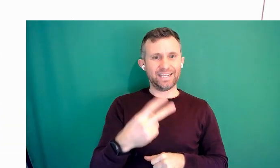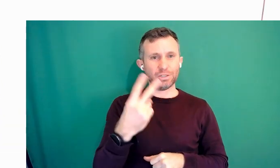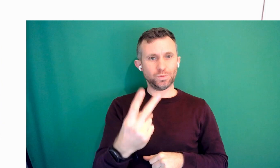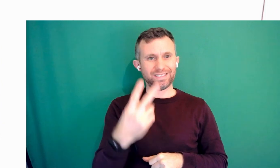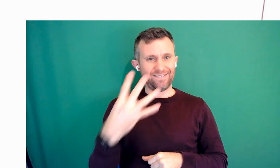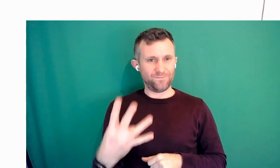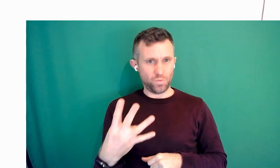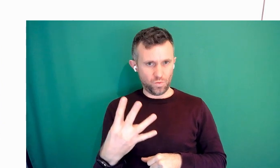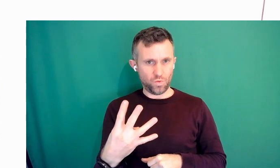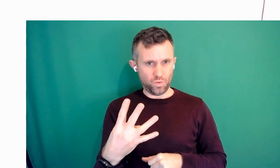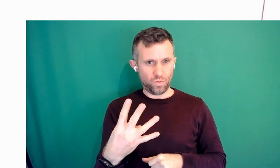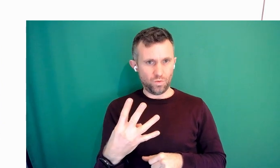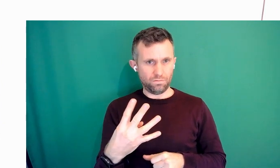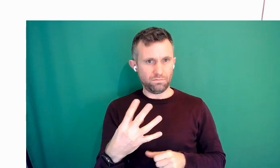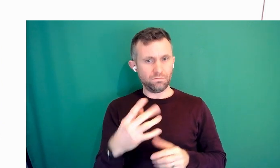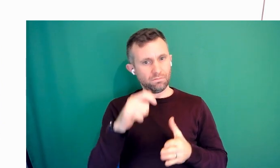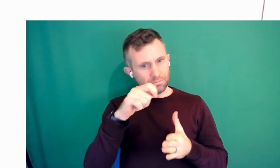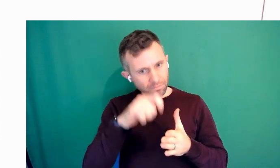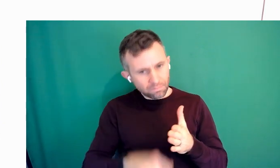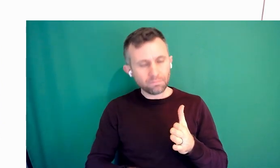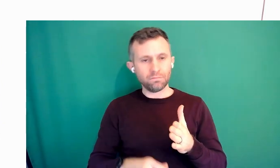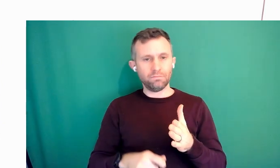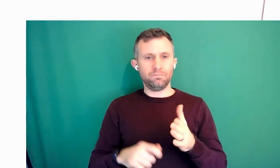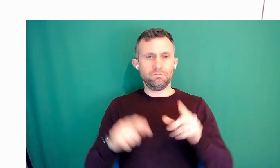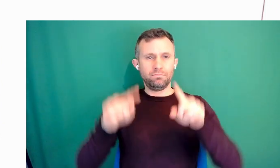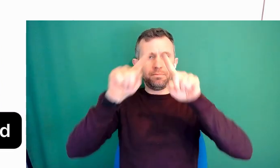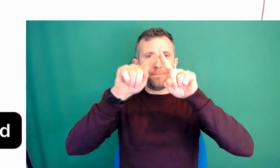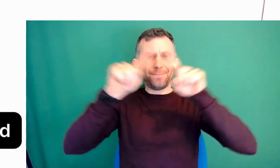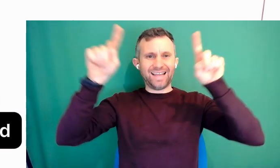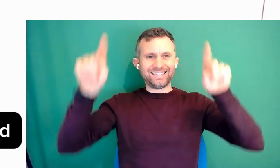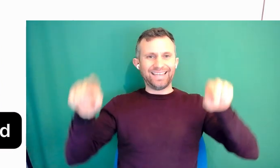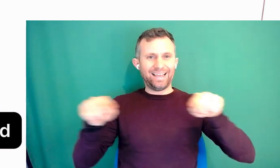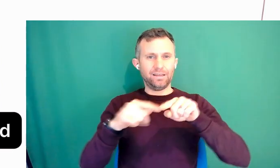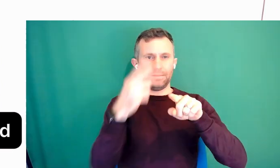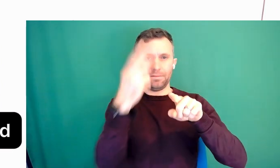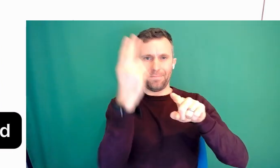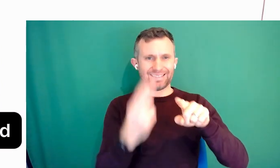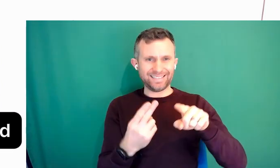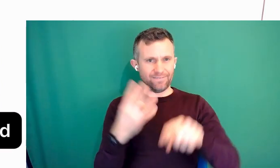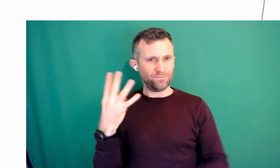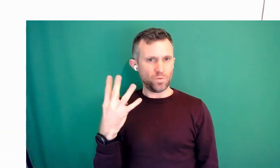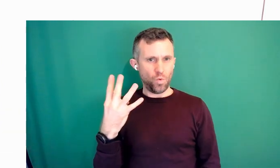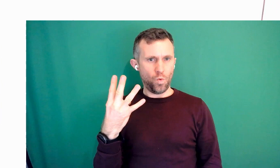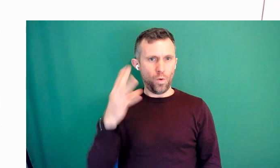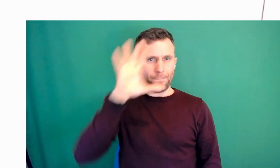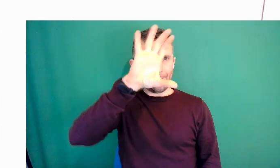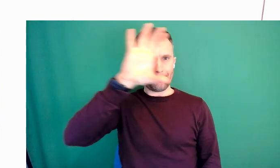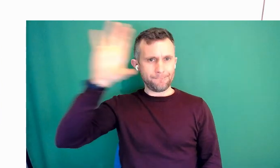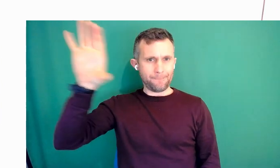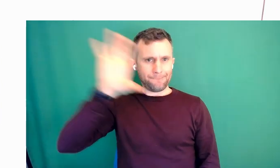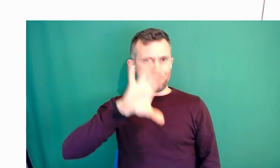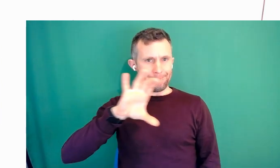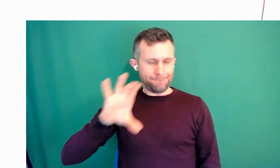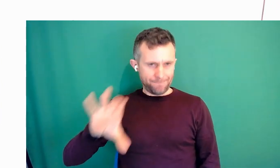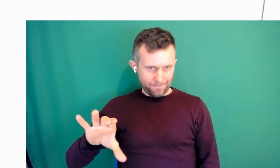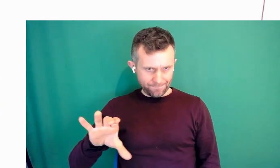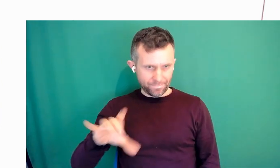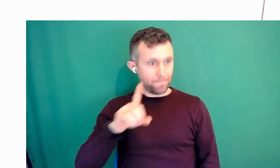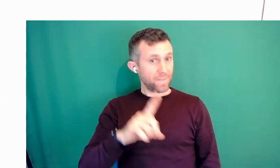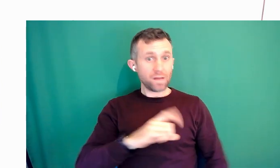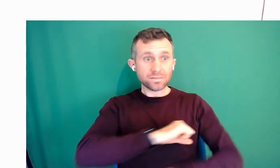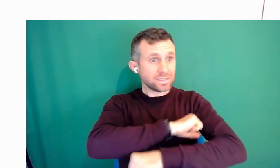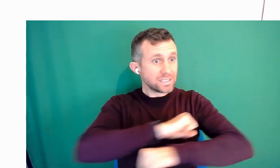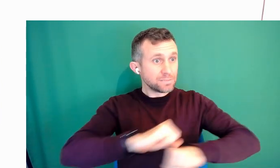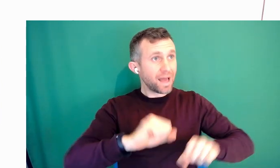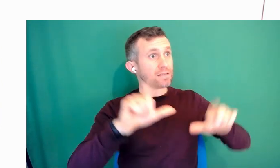think of it as a sort of T shape. The central house and the backs of all three linked, but the front sections of the side houses